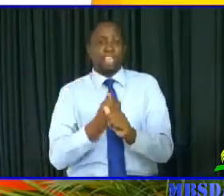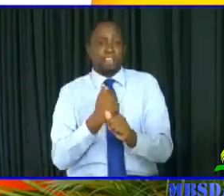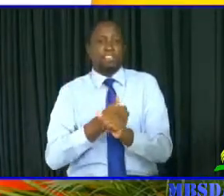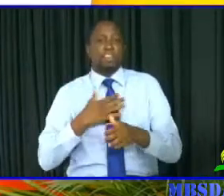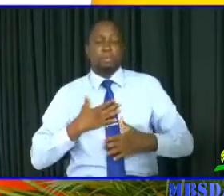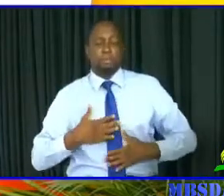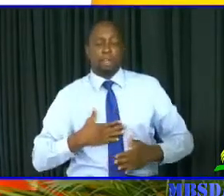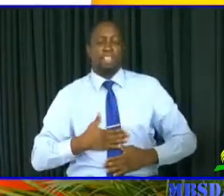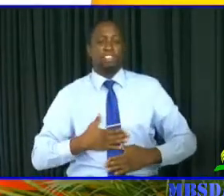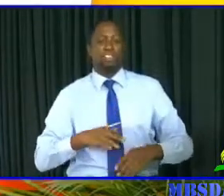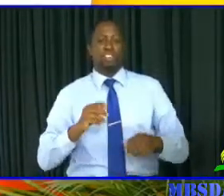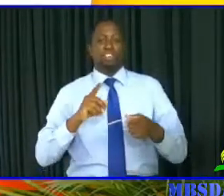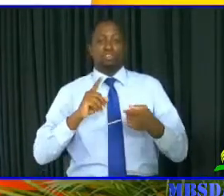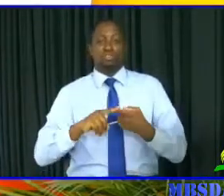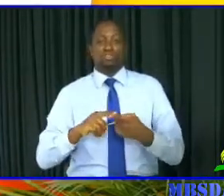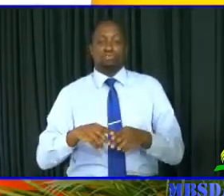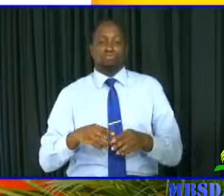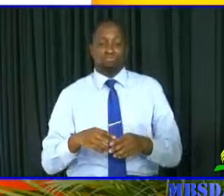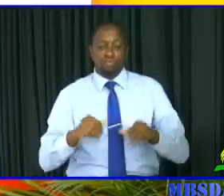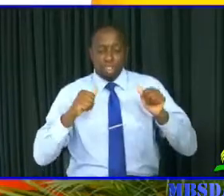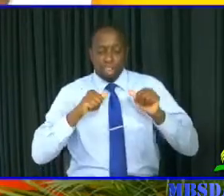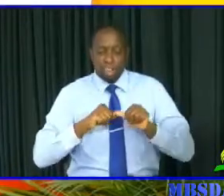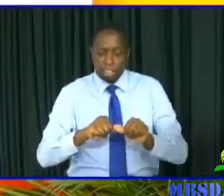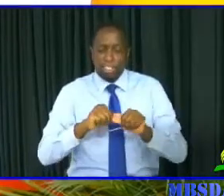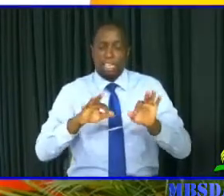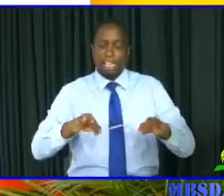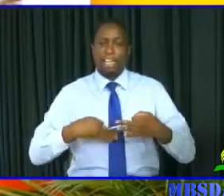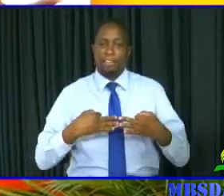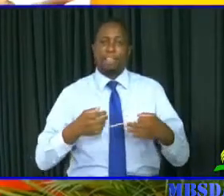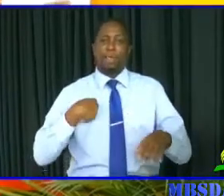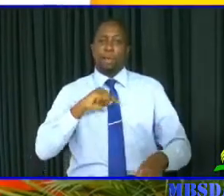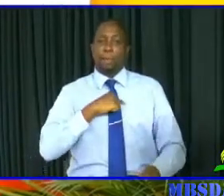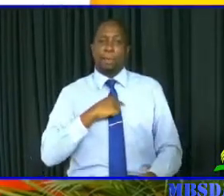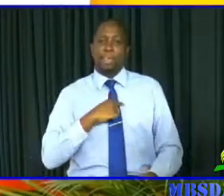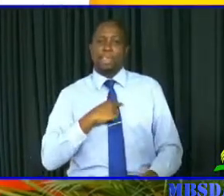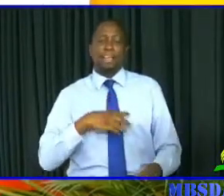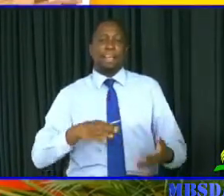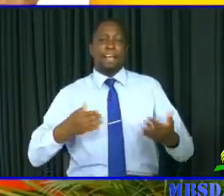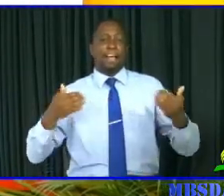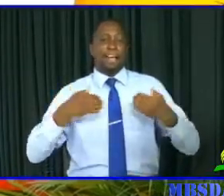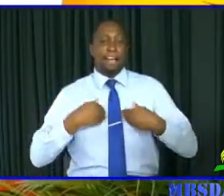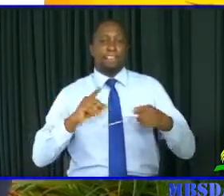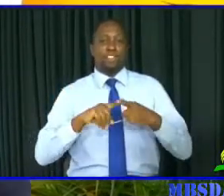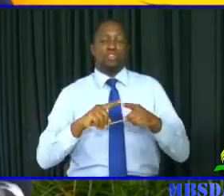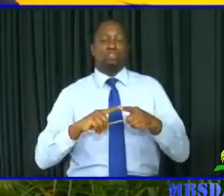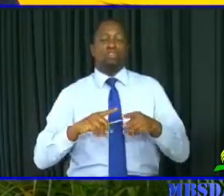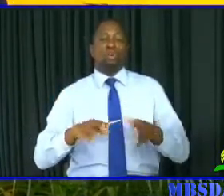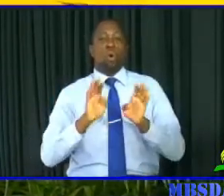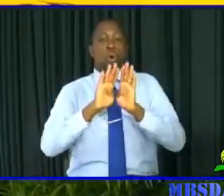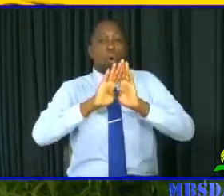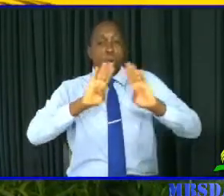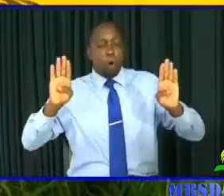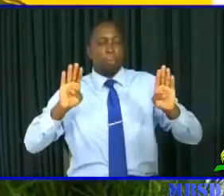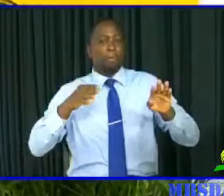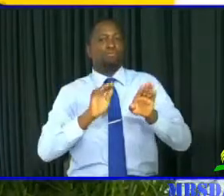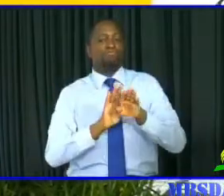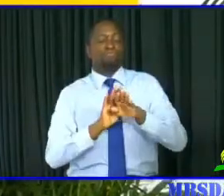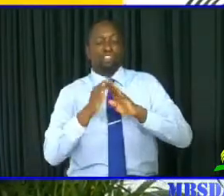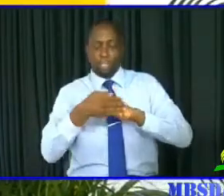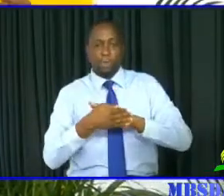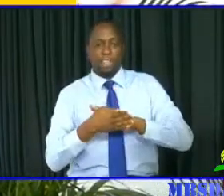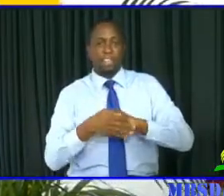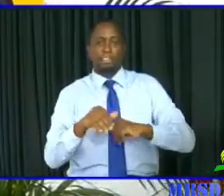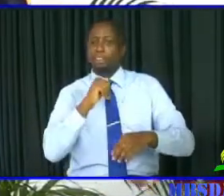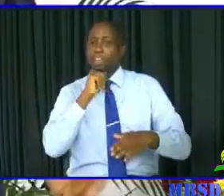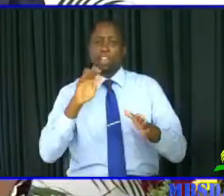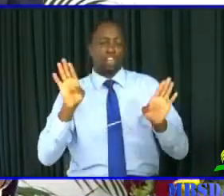to remain open. We understand that when the borders were open, things were a little bit more tight. They were a little bit